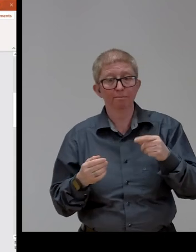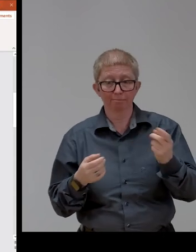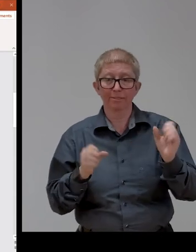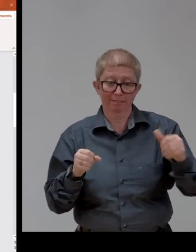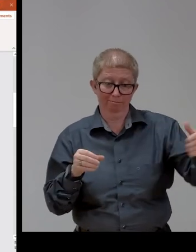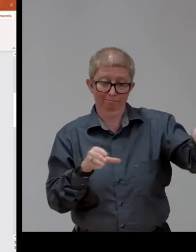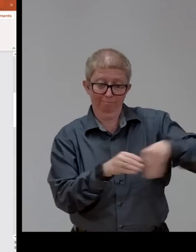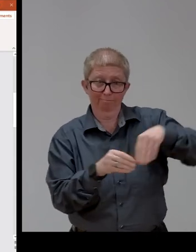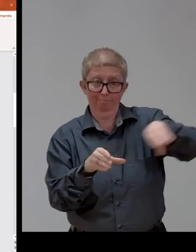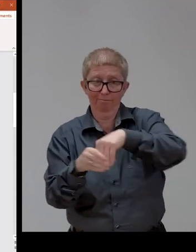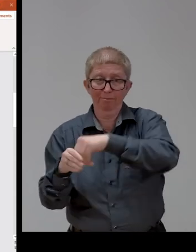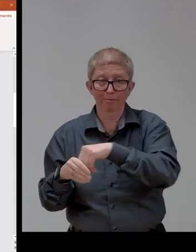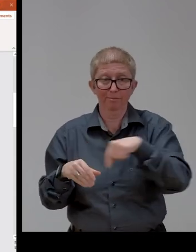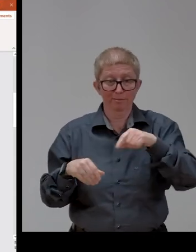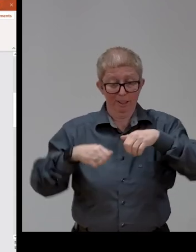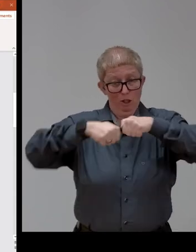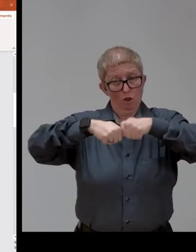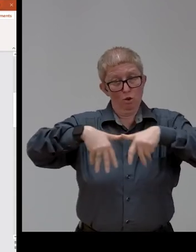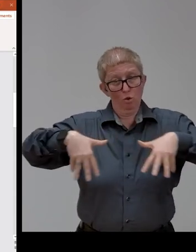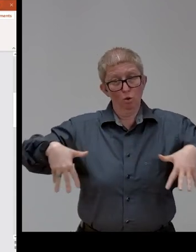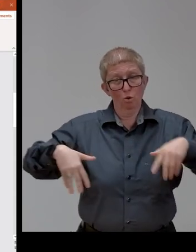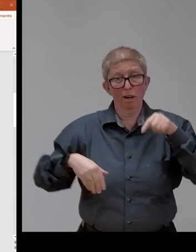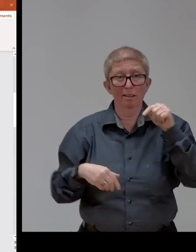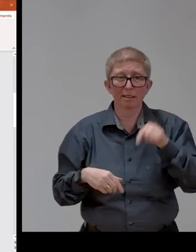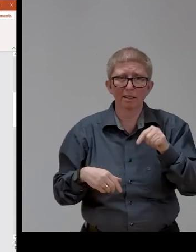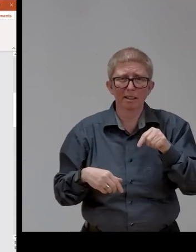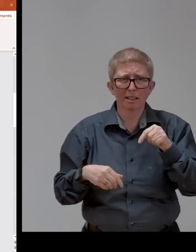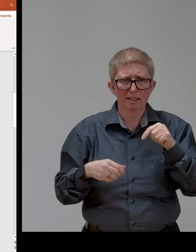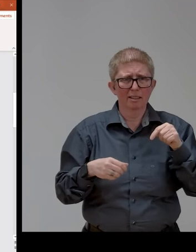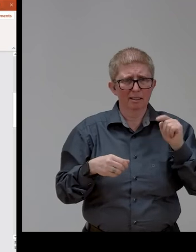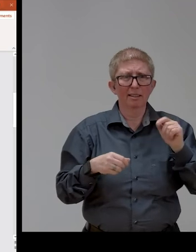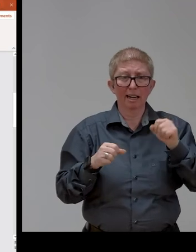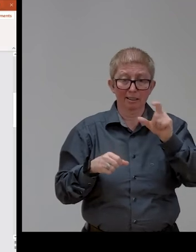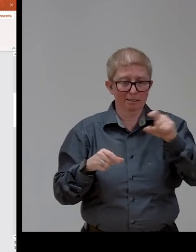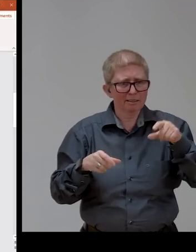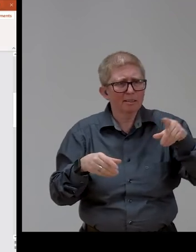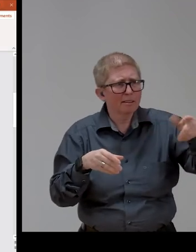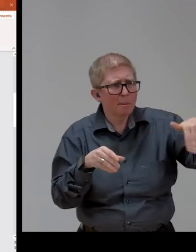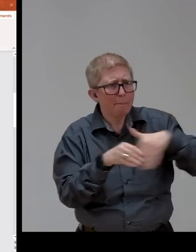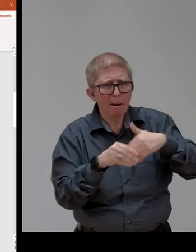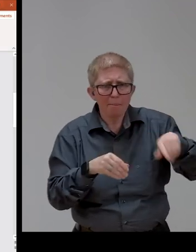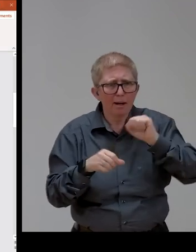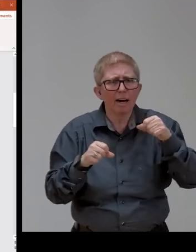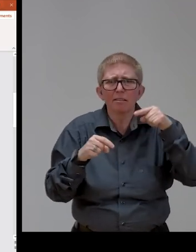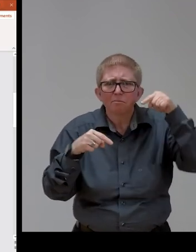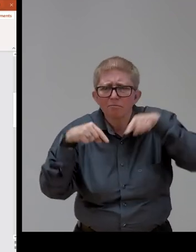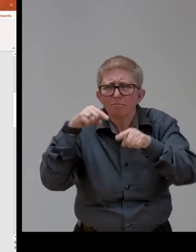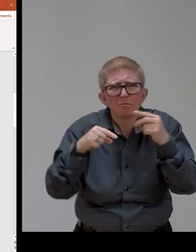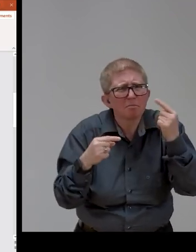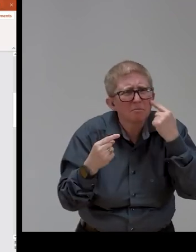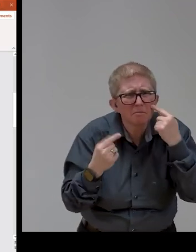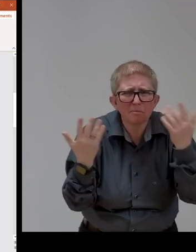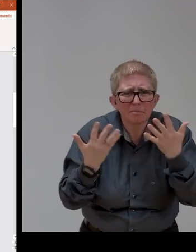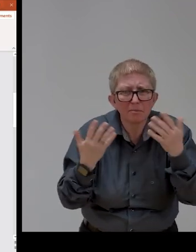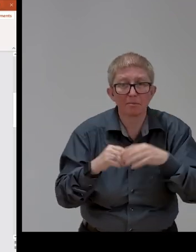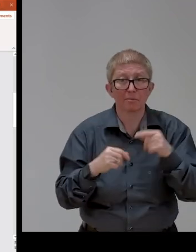a structure that is accountable to its members. And that's quite important to look at this for